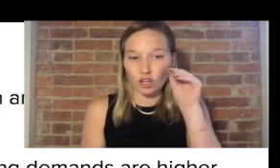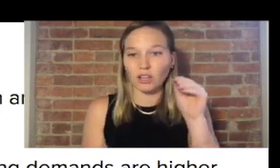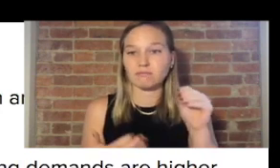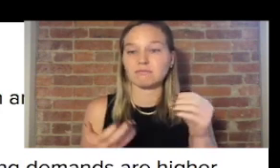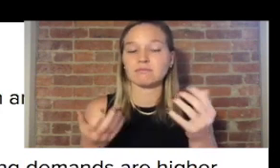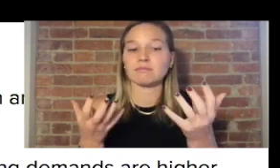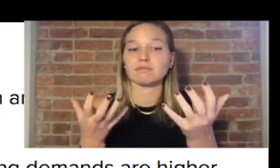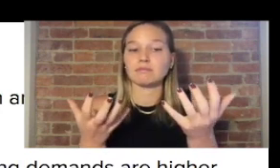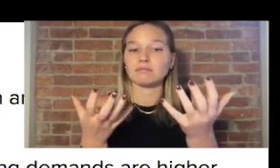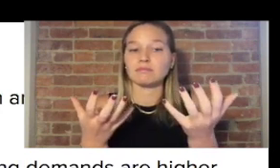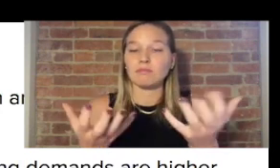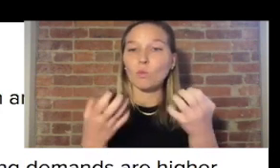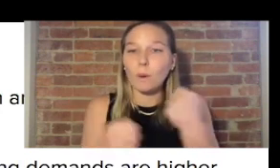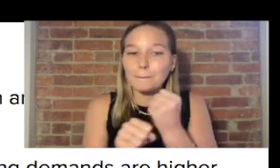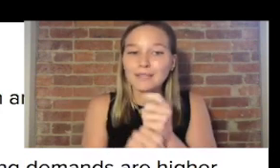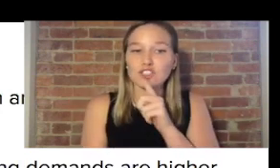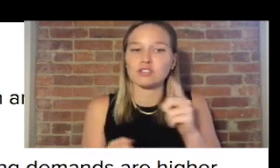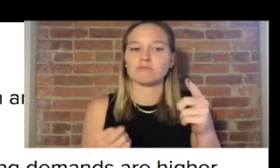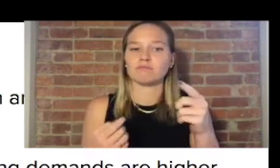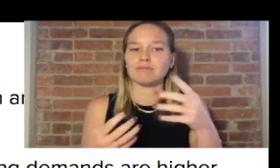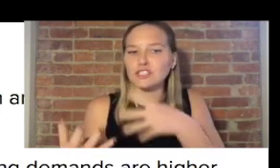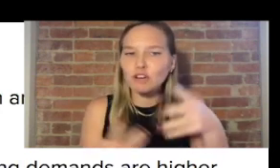Things to keep in mind for distance learning.